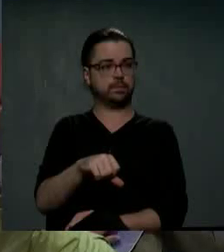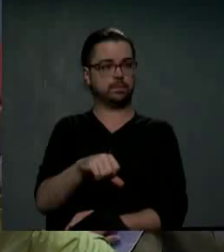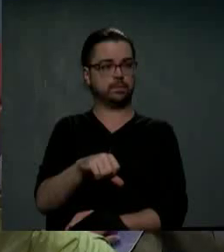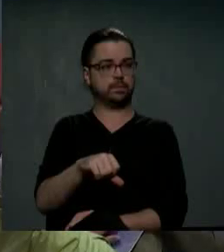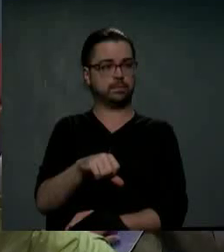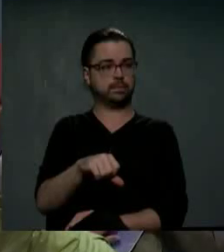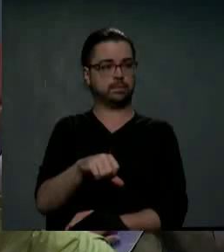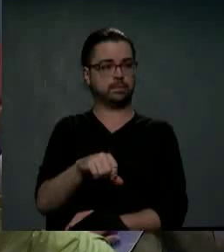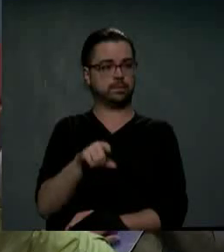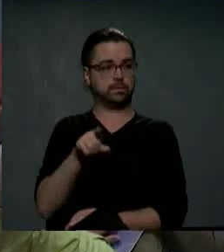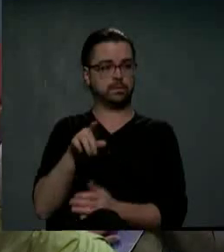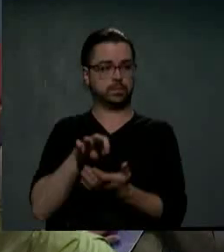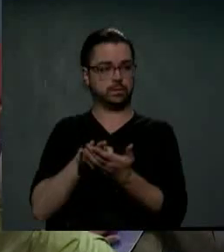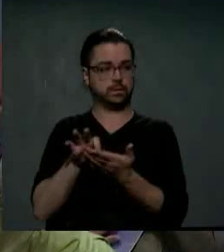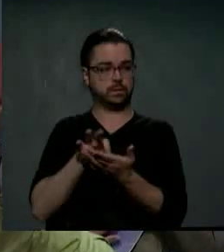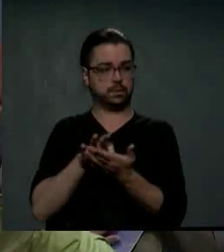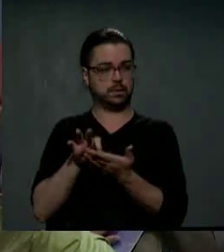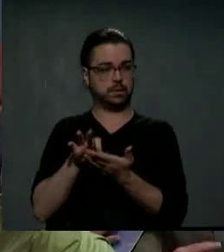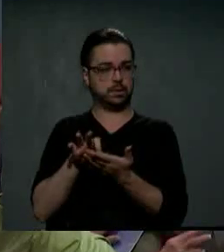did you get a count?